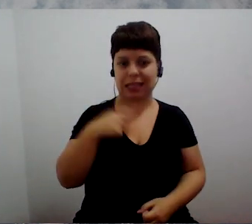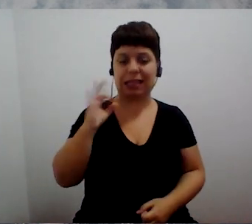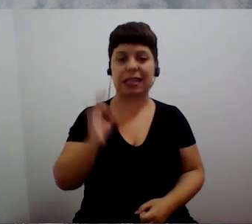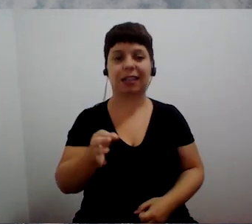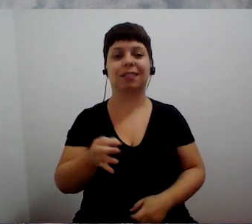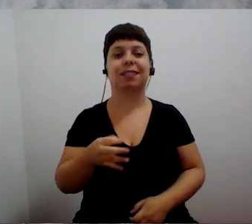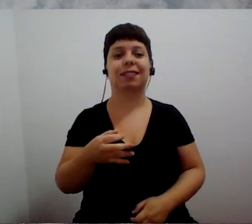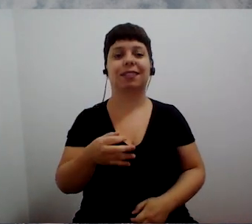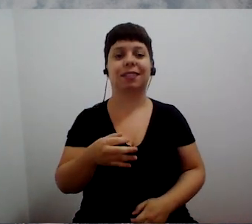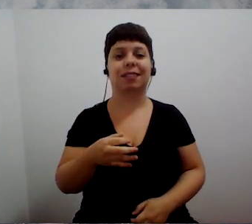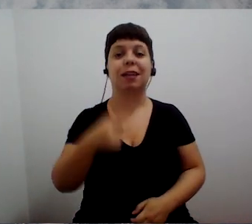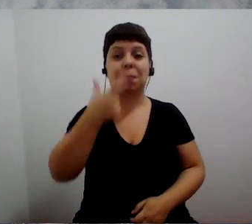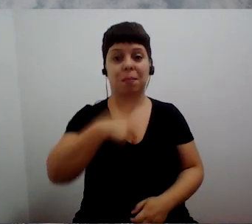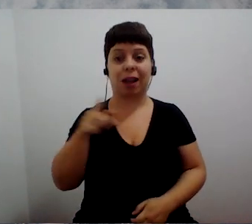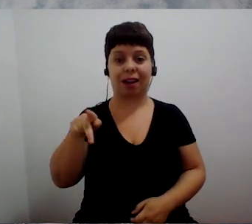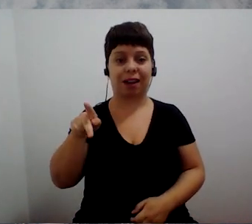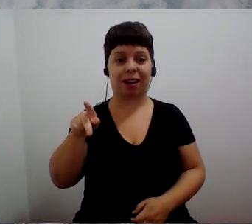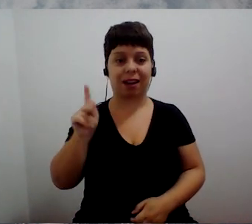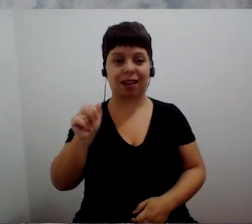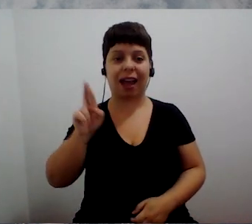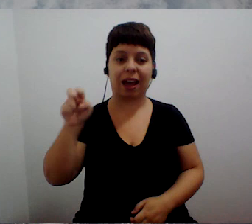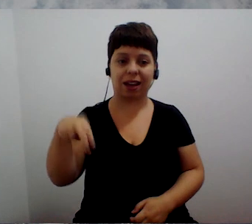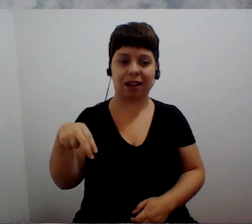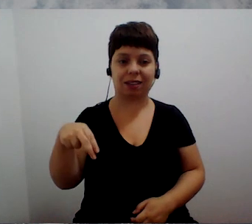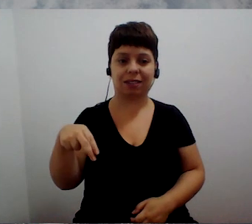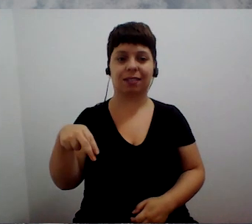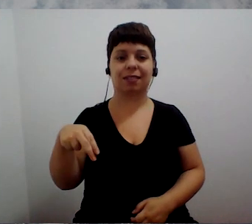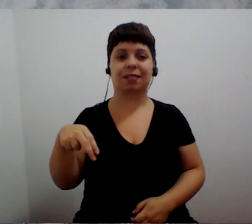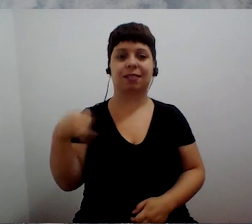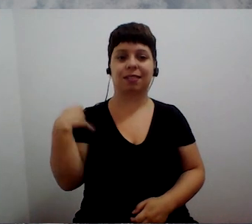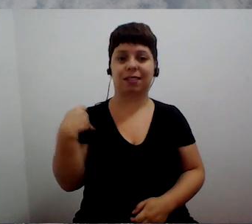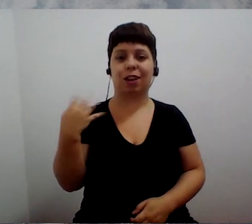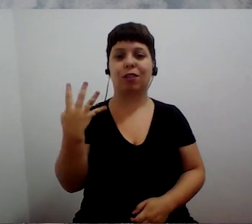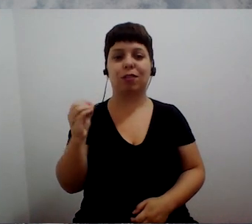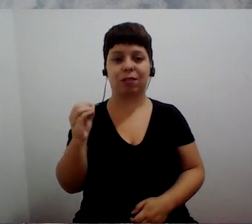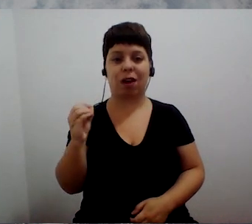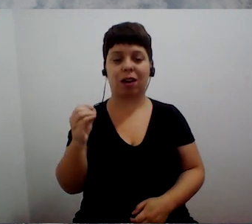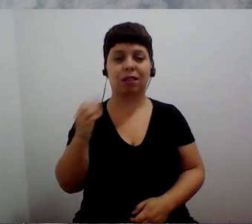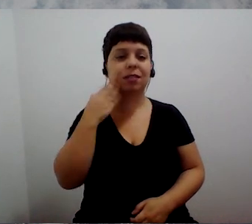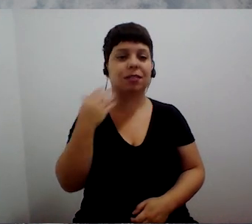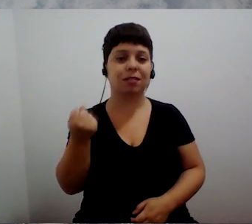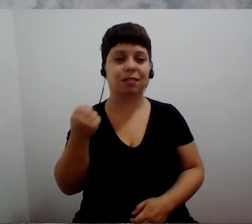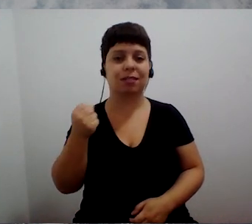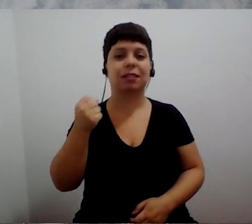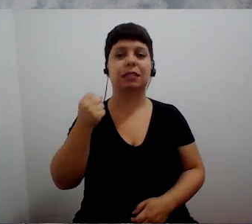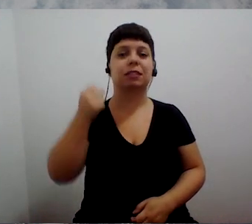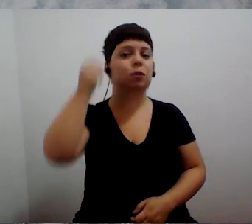So I'm Karen, I'm 40 years old, I'm fair skin, blonde, long hair, and I'm